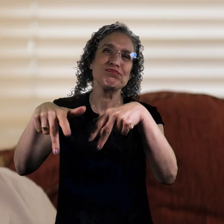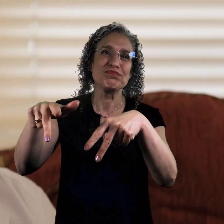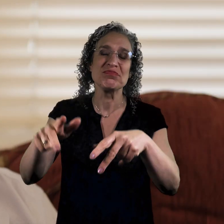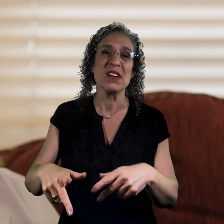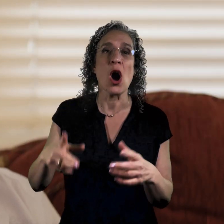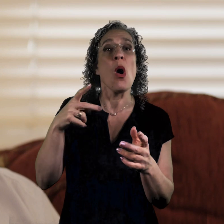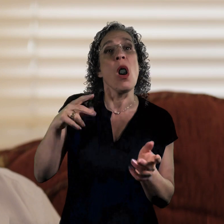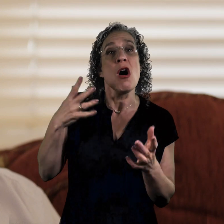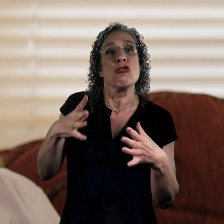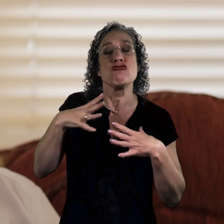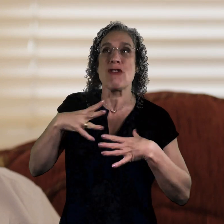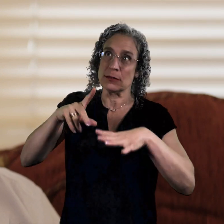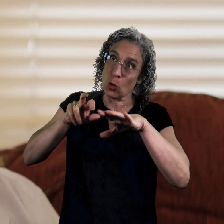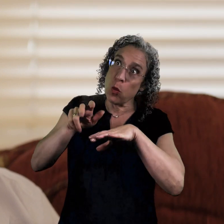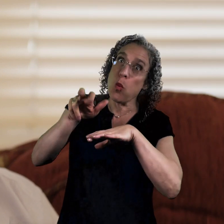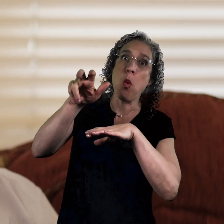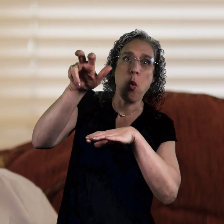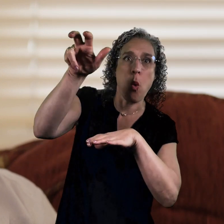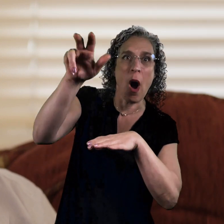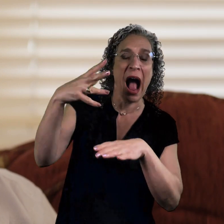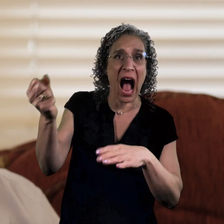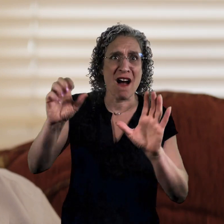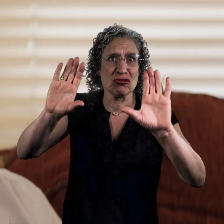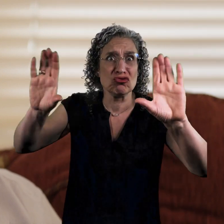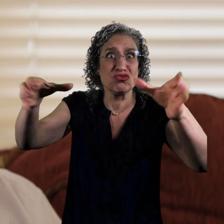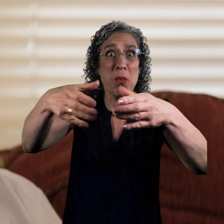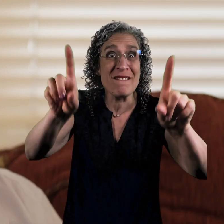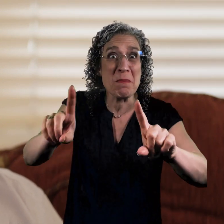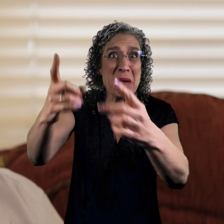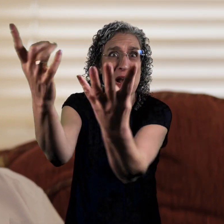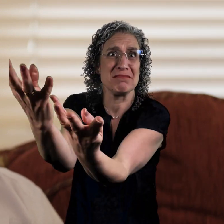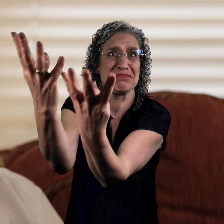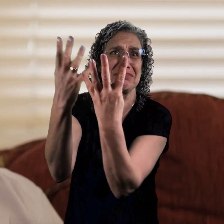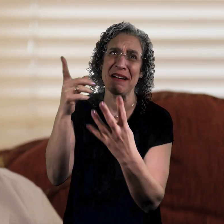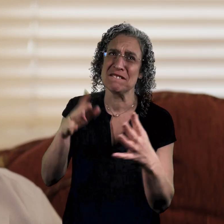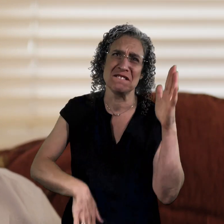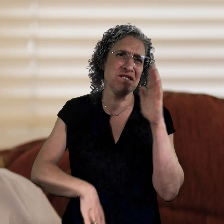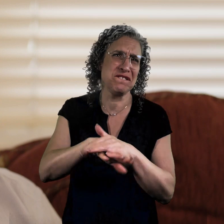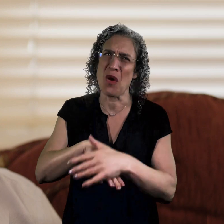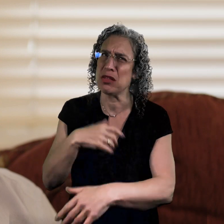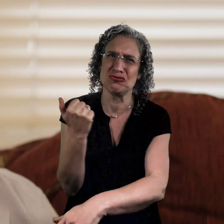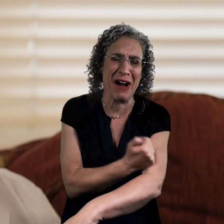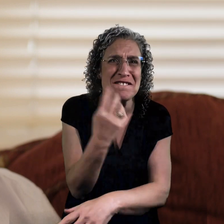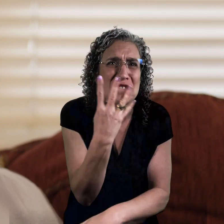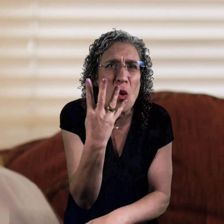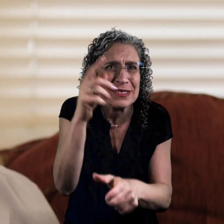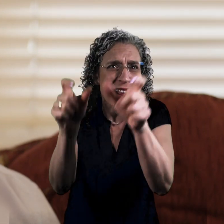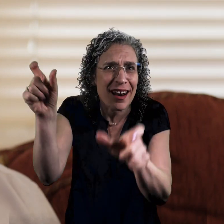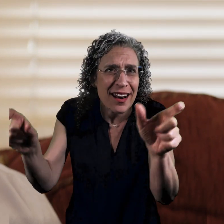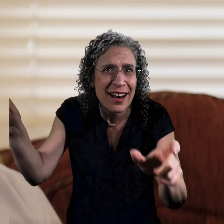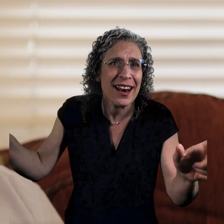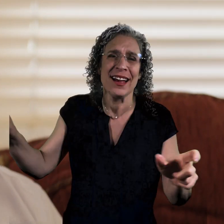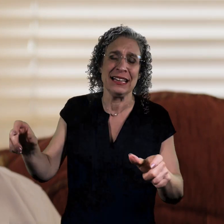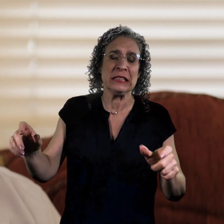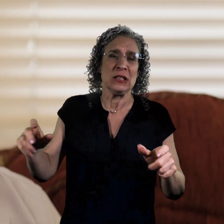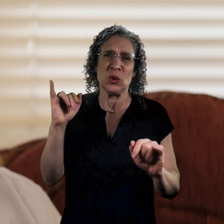they're coming towards a hill. They're coming the opposite way of the hill are 14 boys and girls out of their head and drinking drugs, more drugs than drink.